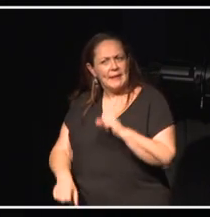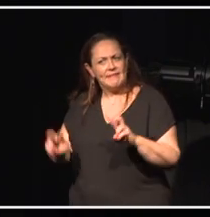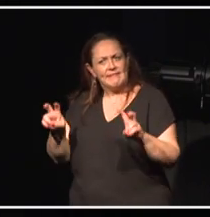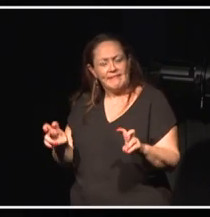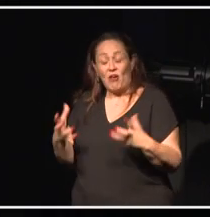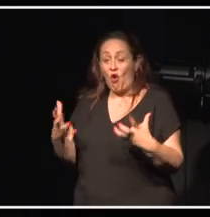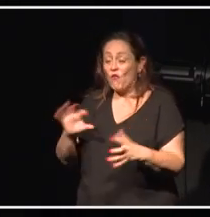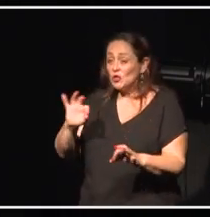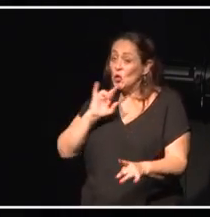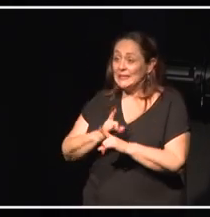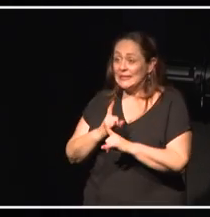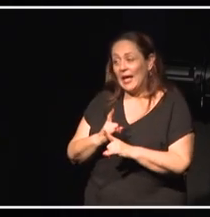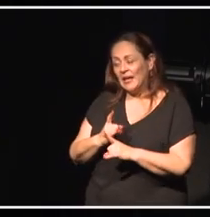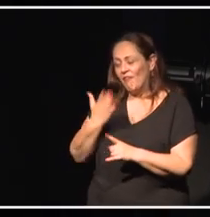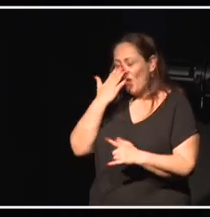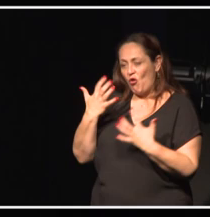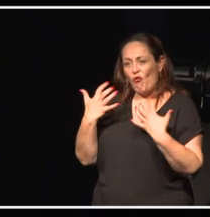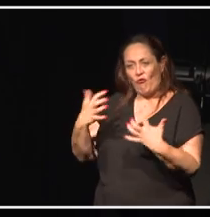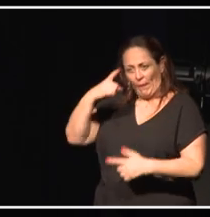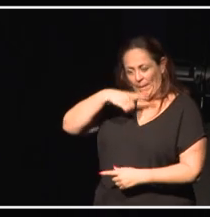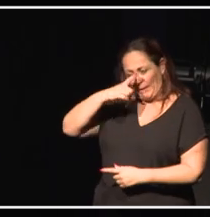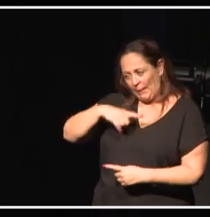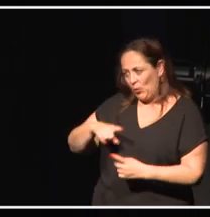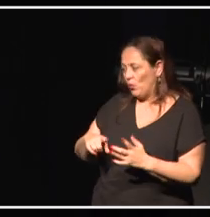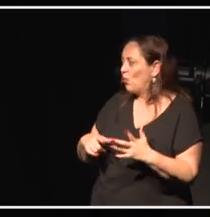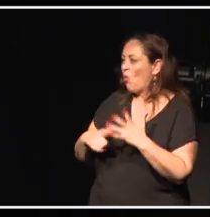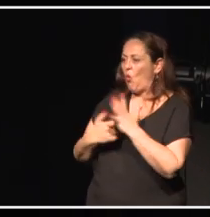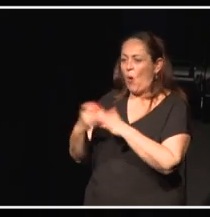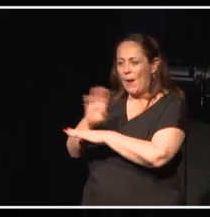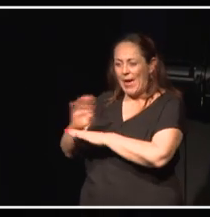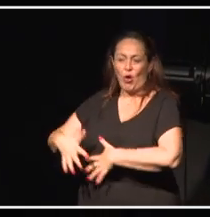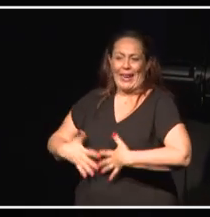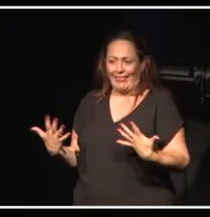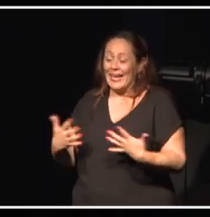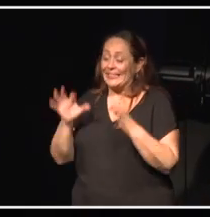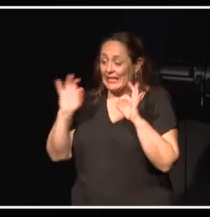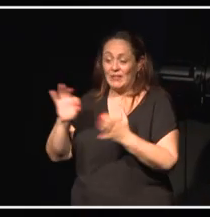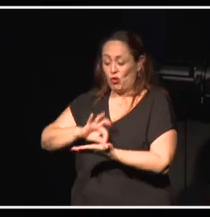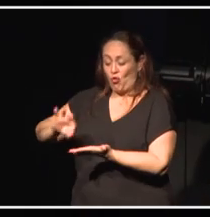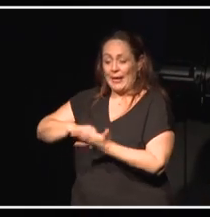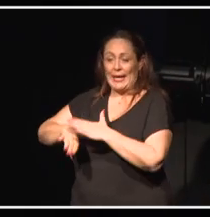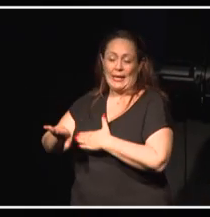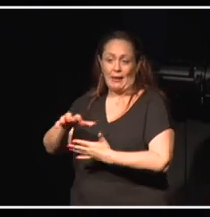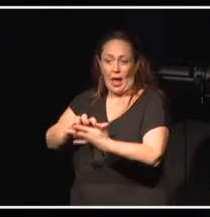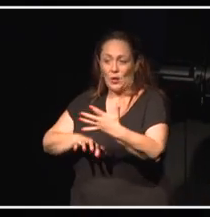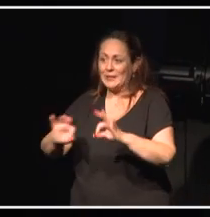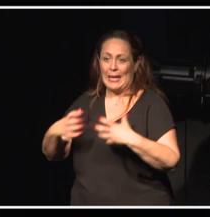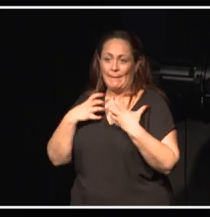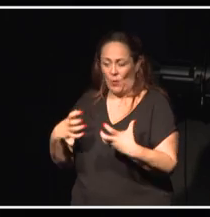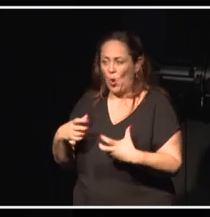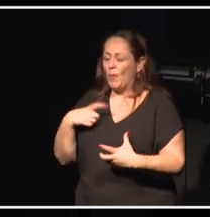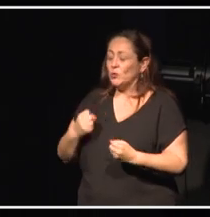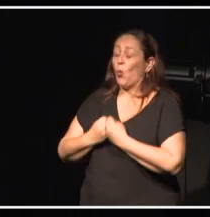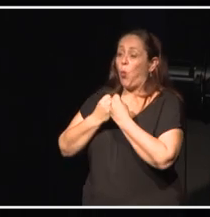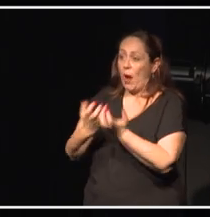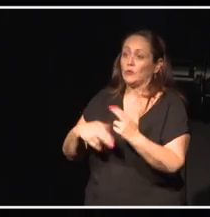actually often say in front of people or on panels or anything like that, and certainly not in articles anymore, because I just think it's such a massive